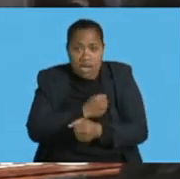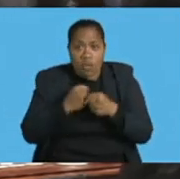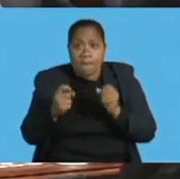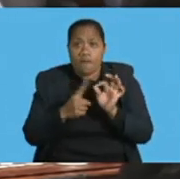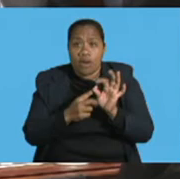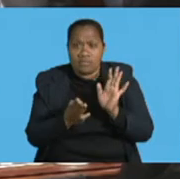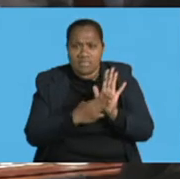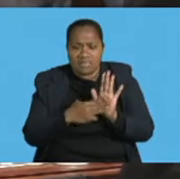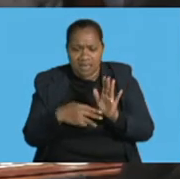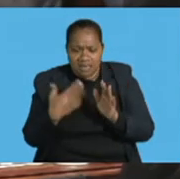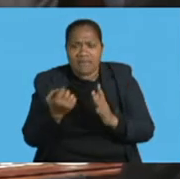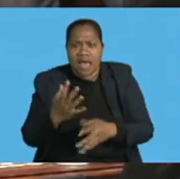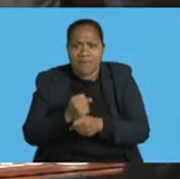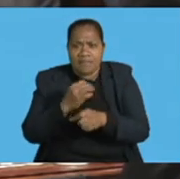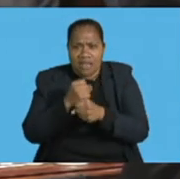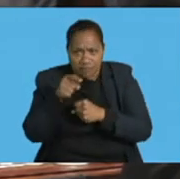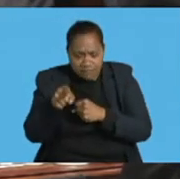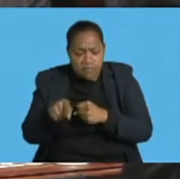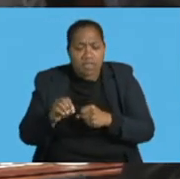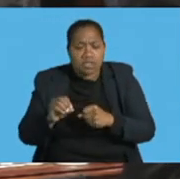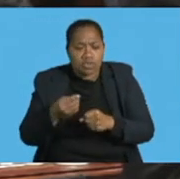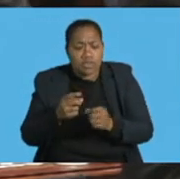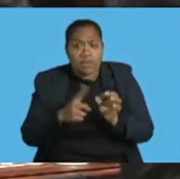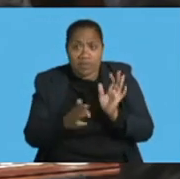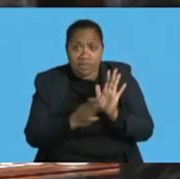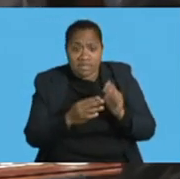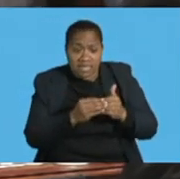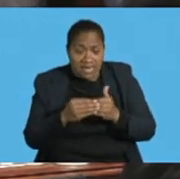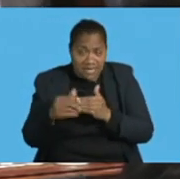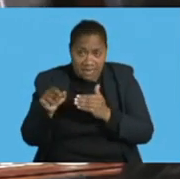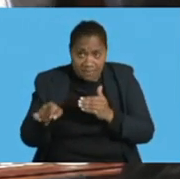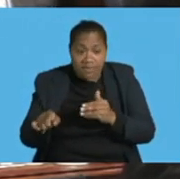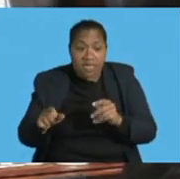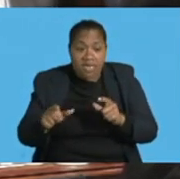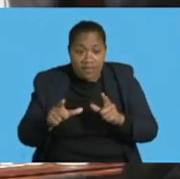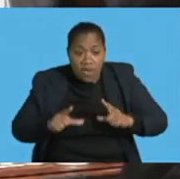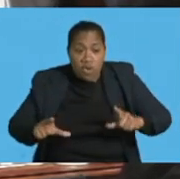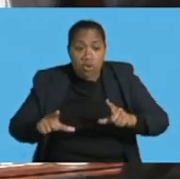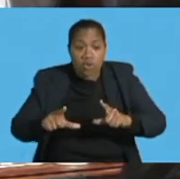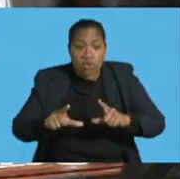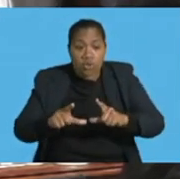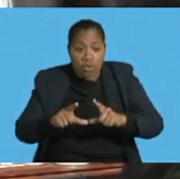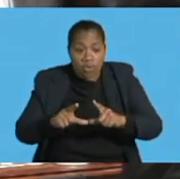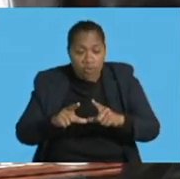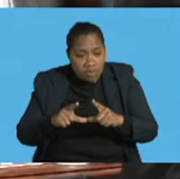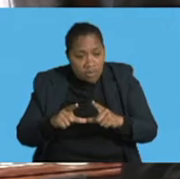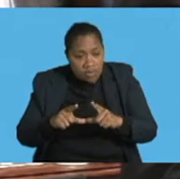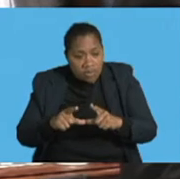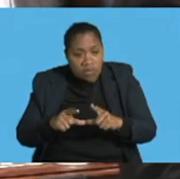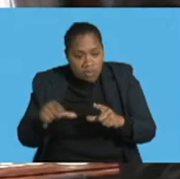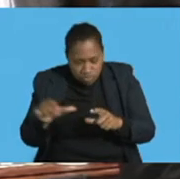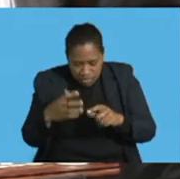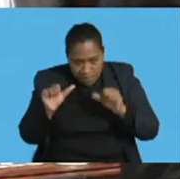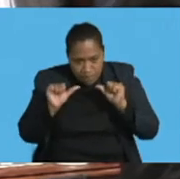champion of this, and Honorable Prime Minister is leading this, and at the local, domestically, we are doing a lot of work to protect our